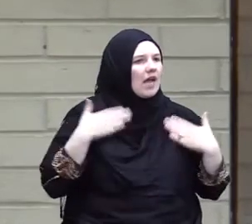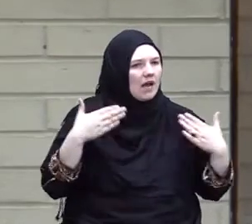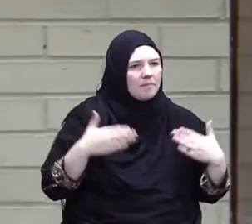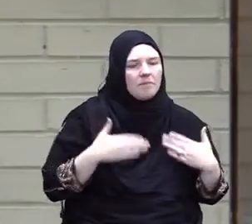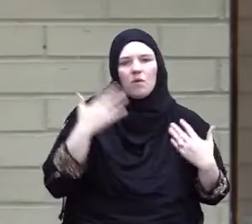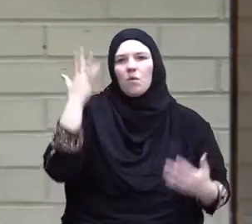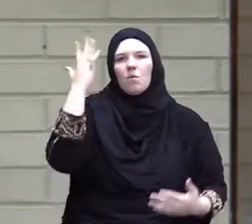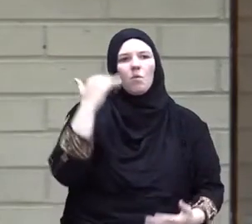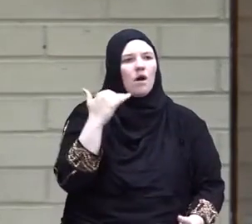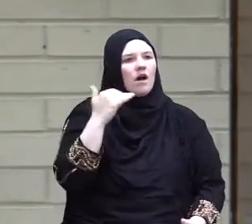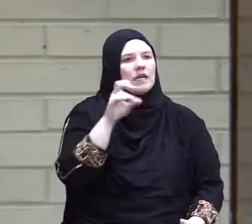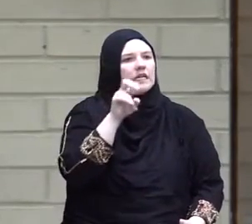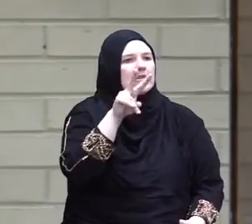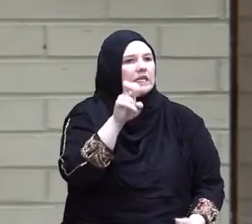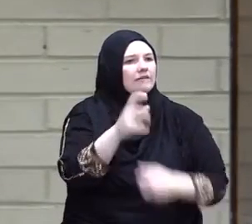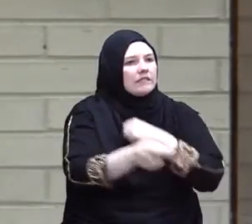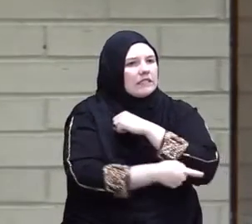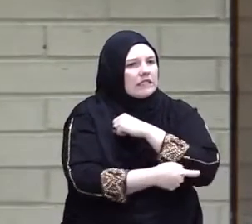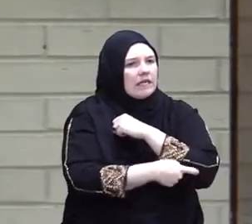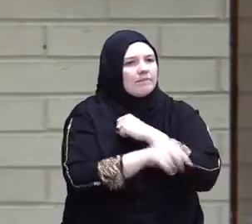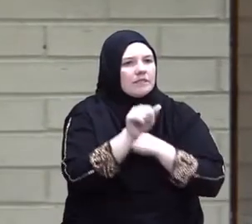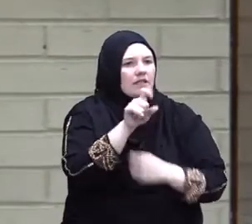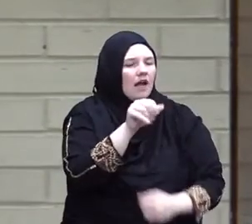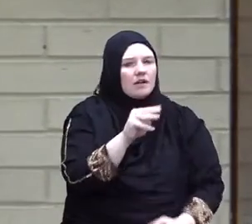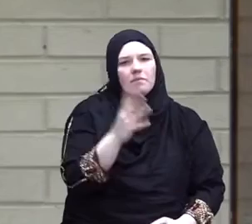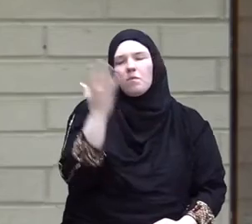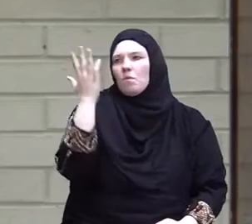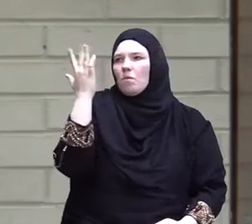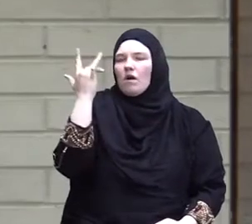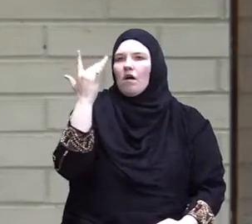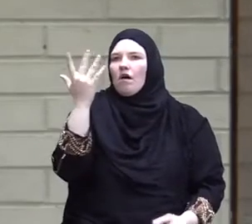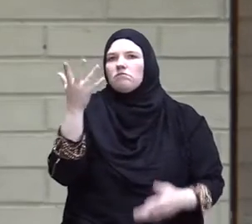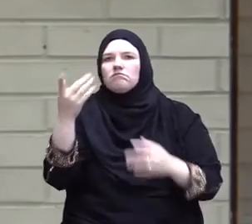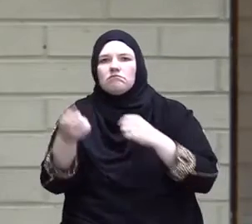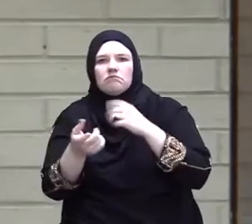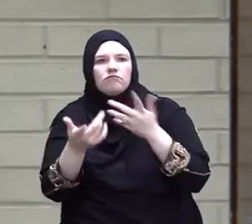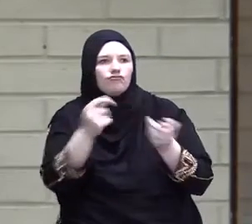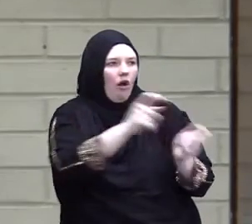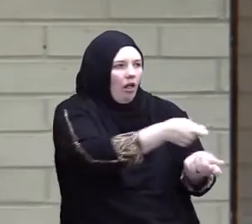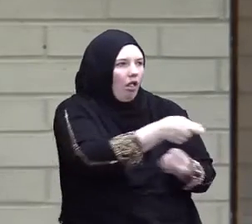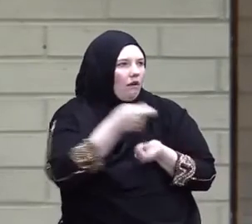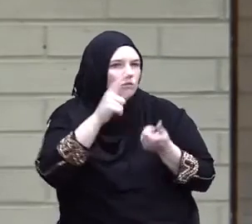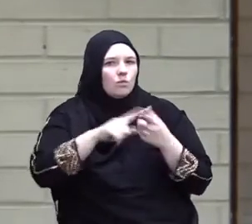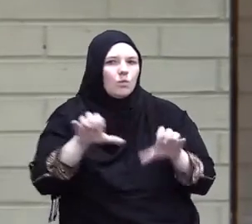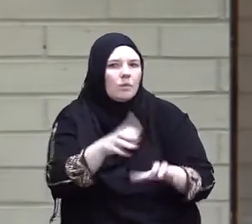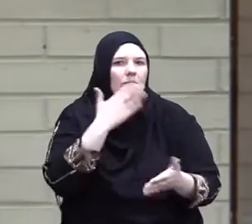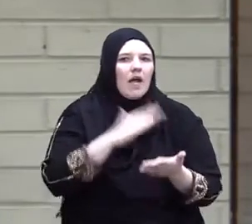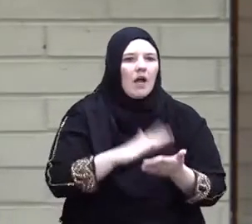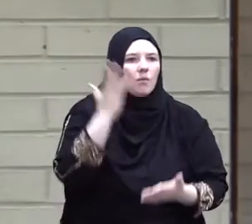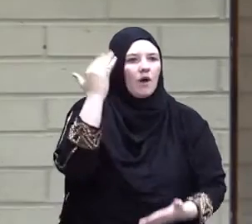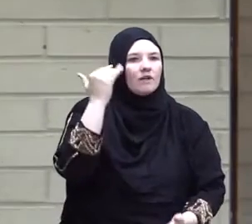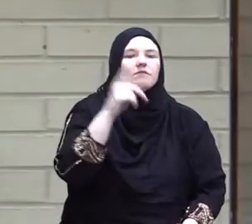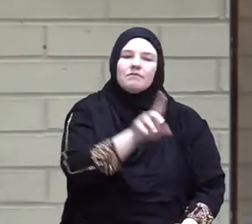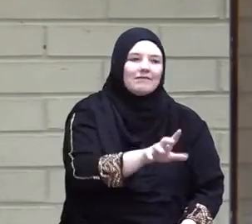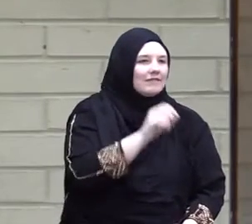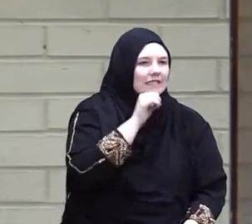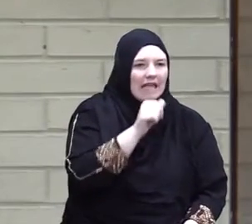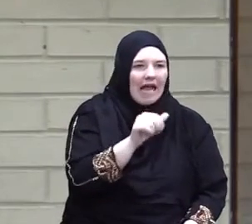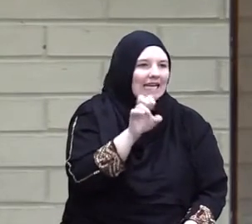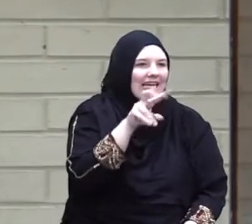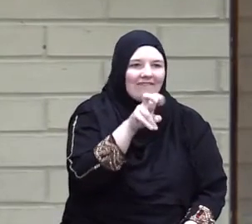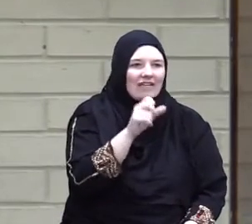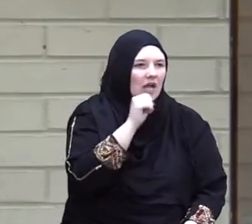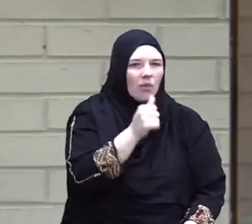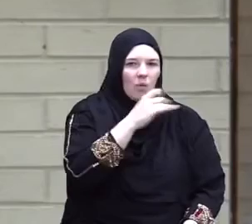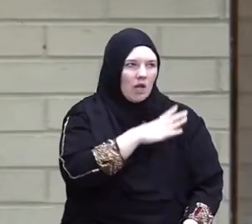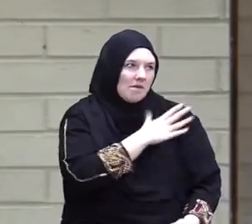Why did Eve tempt Adam? Eve didn't tempt Adam. We'll get to know who did this job, right? It is the shaitan, it's not